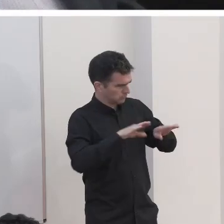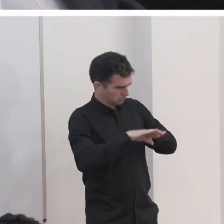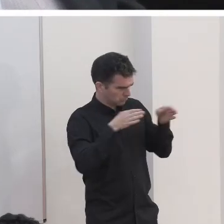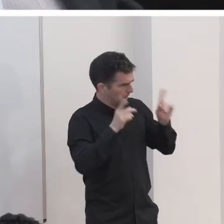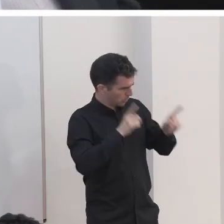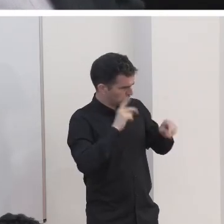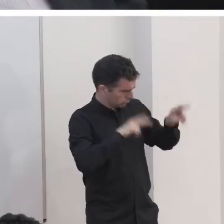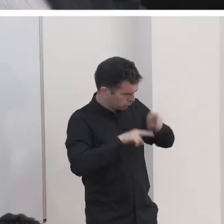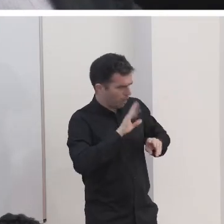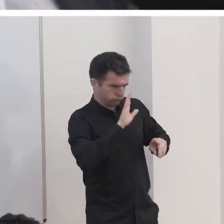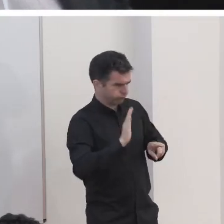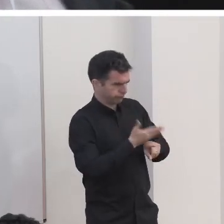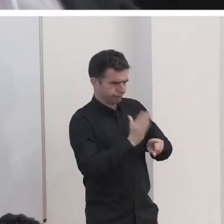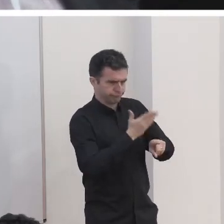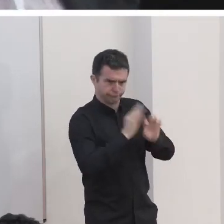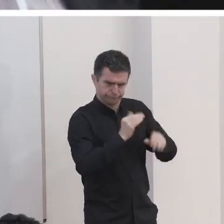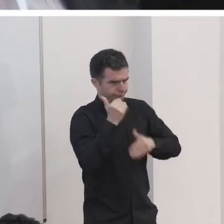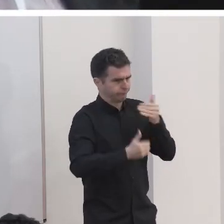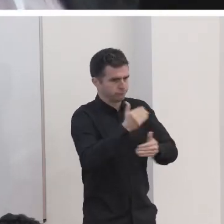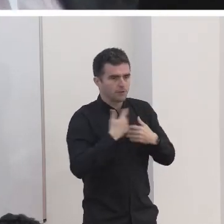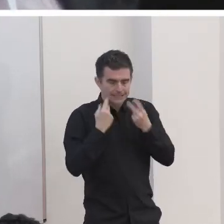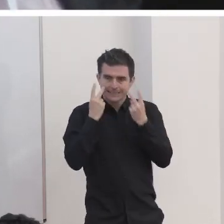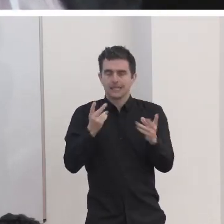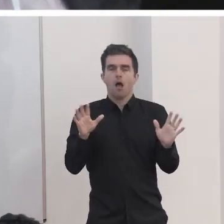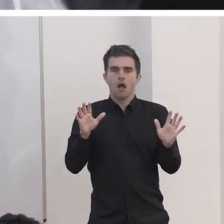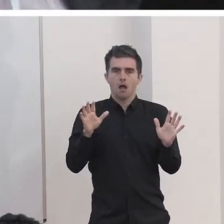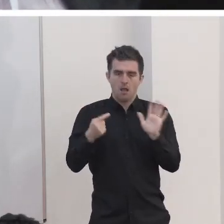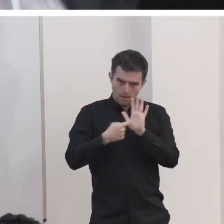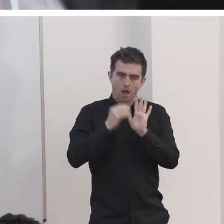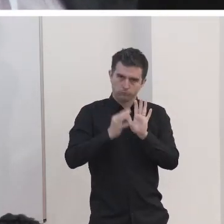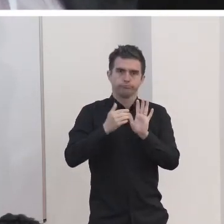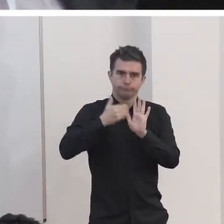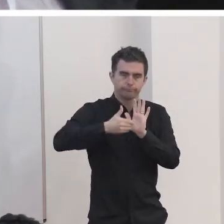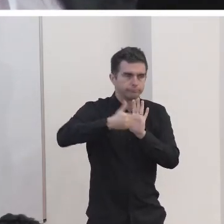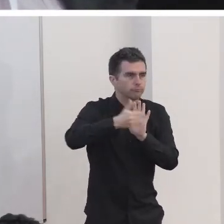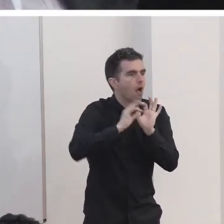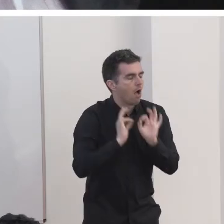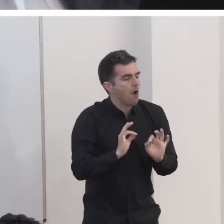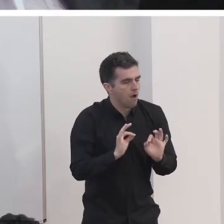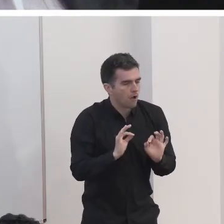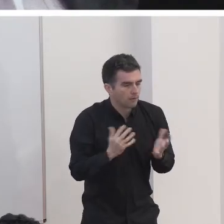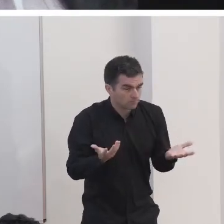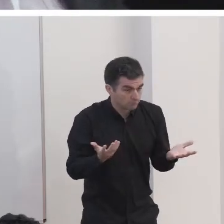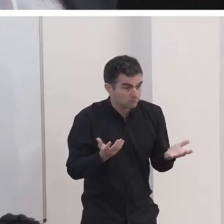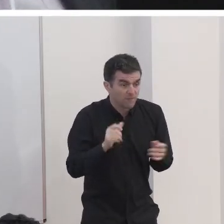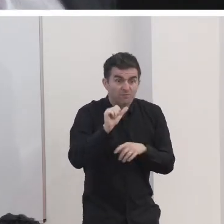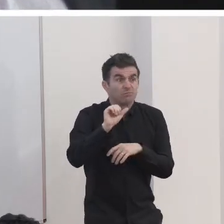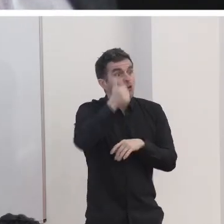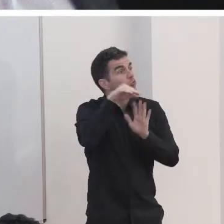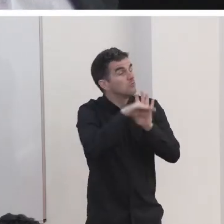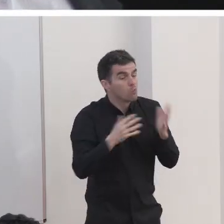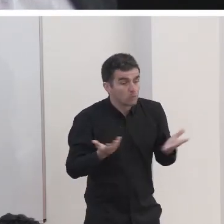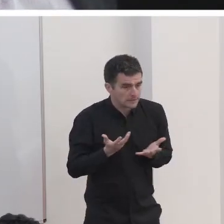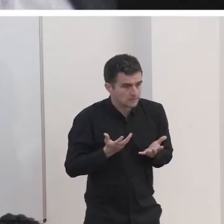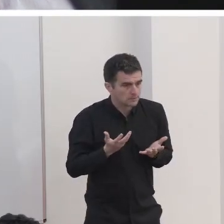didn't capture women with disabilities, because we need specific clauses for women with disabilities or sections. Children